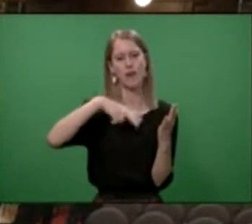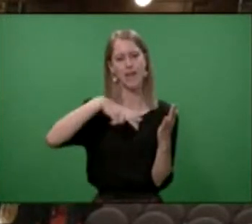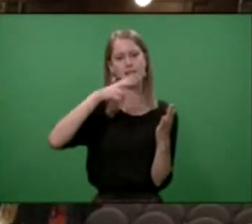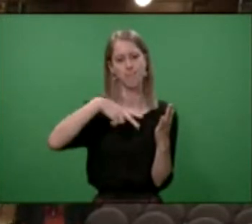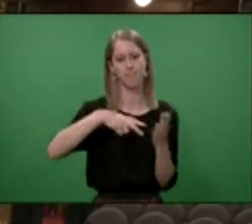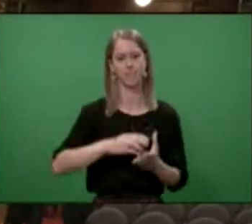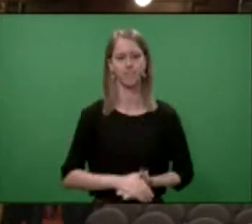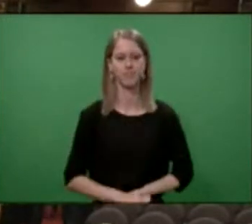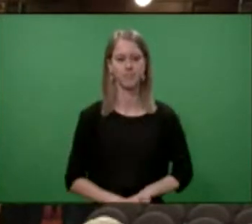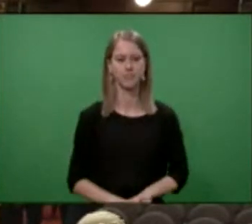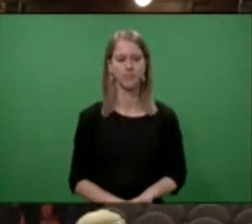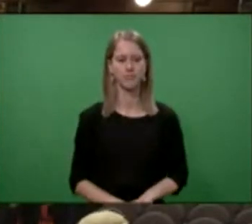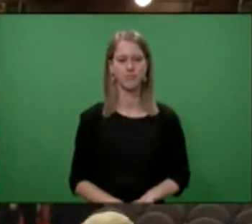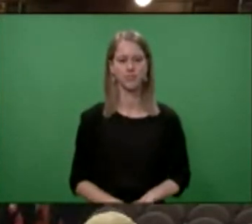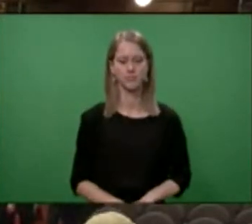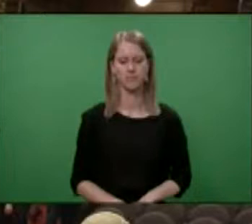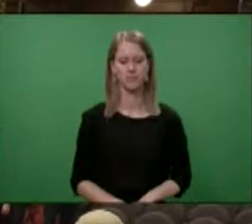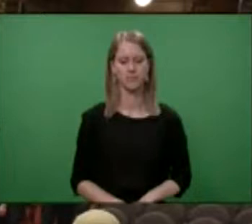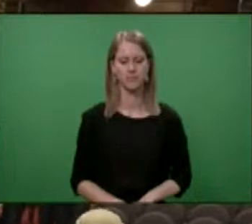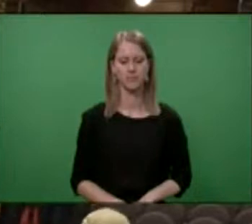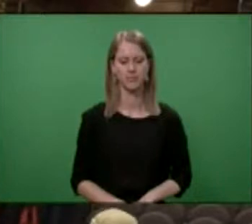herself.